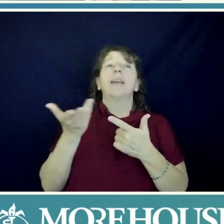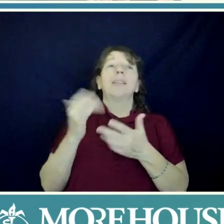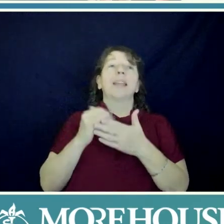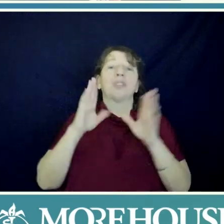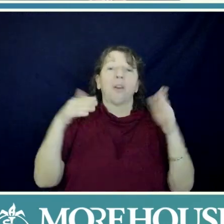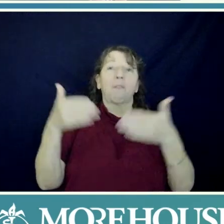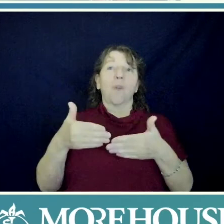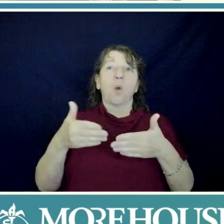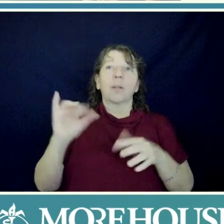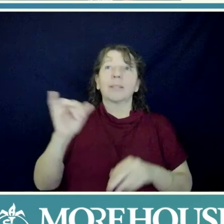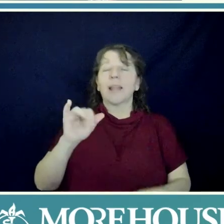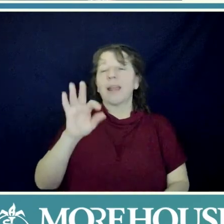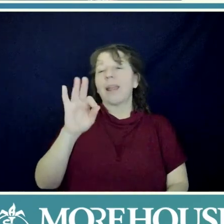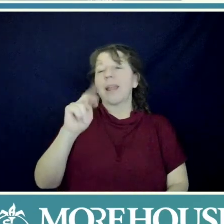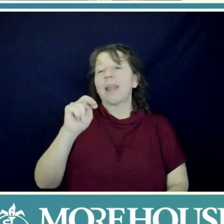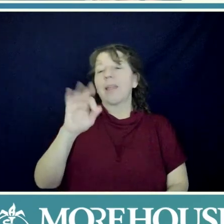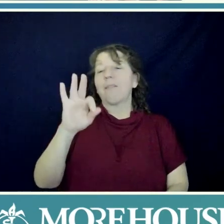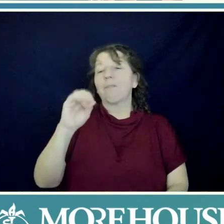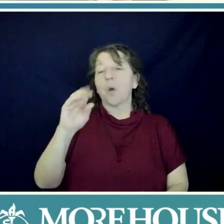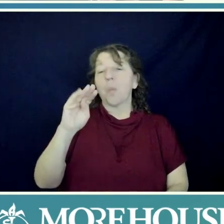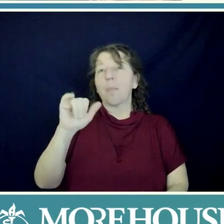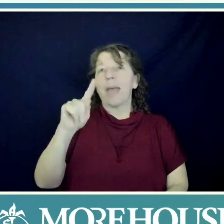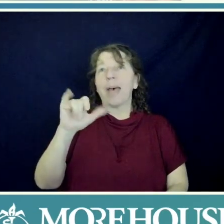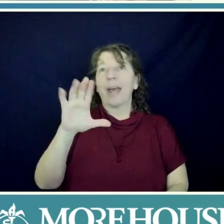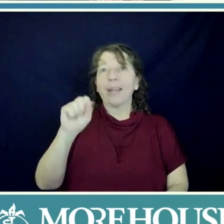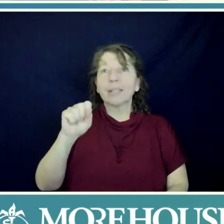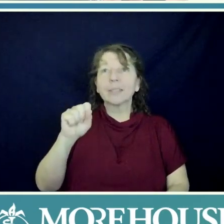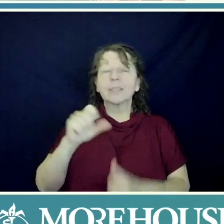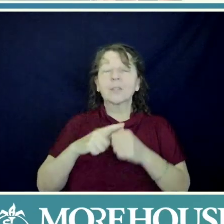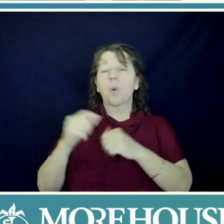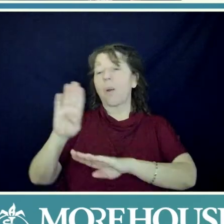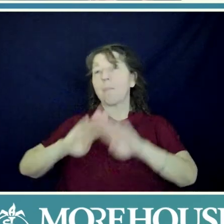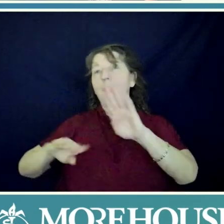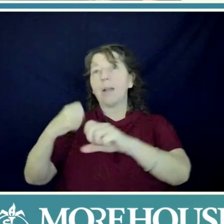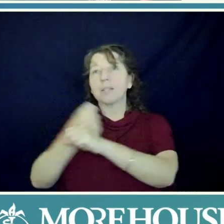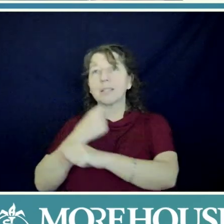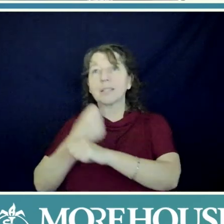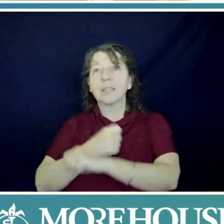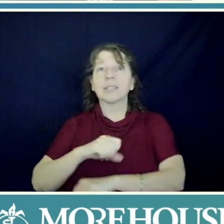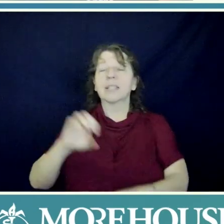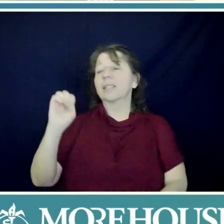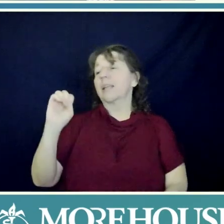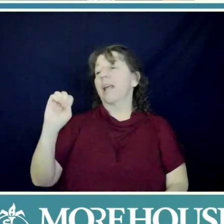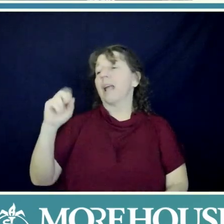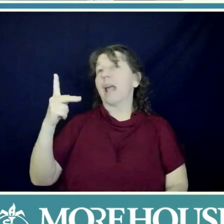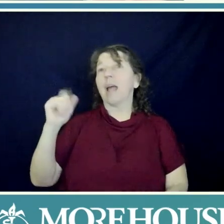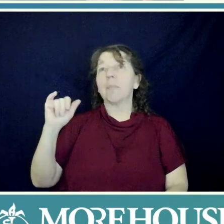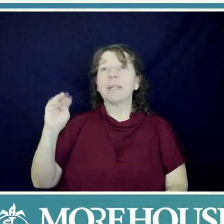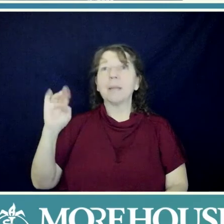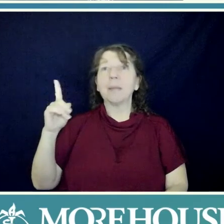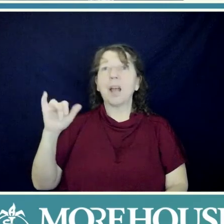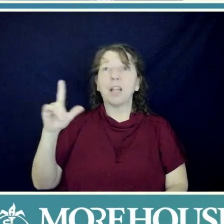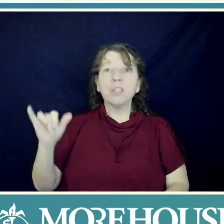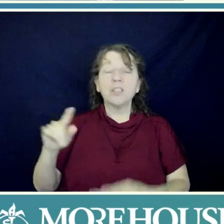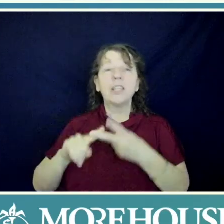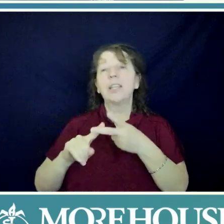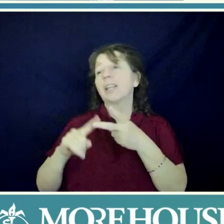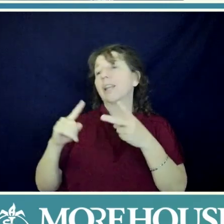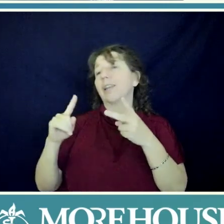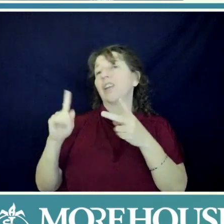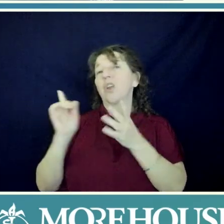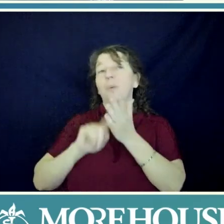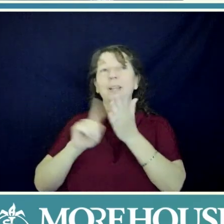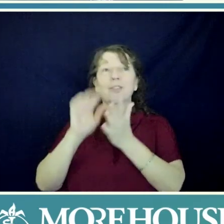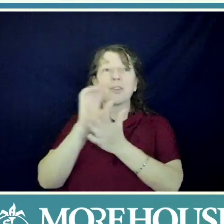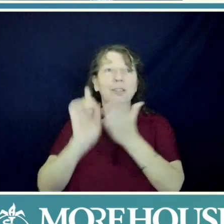as informatics or biostatistics, epidemiology, or research design, as well as some training